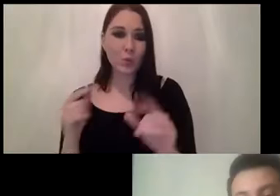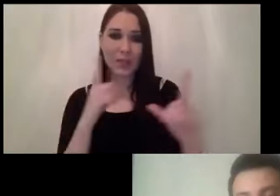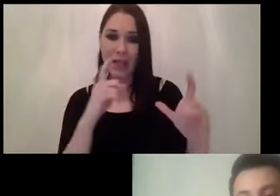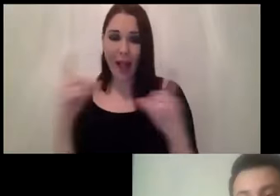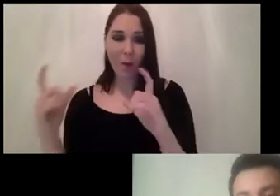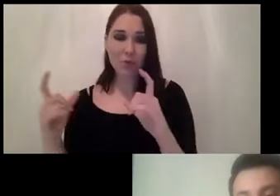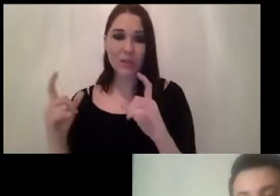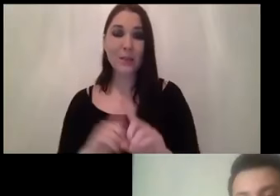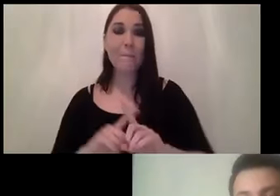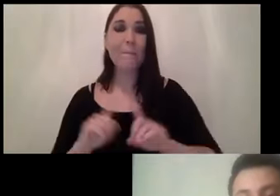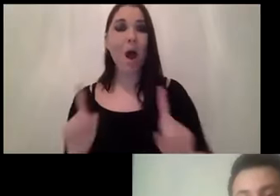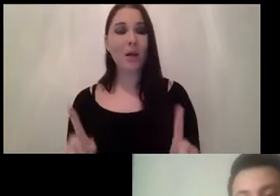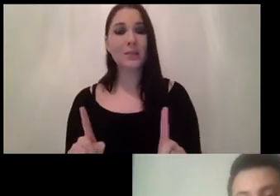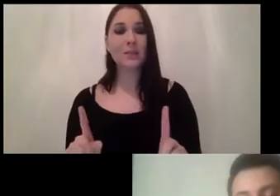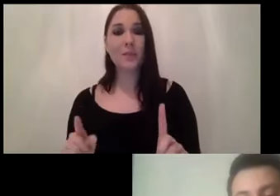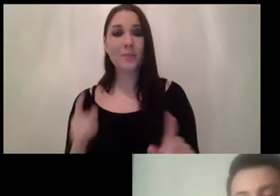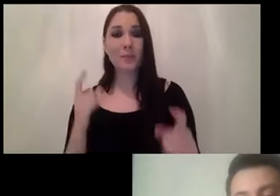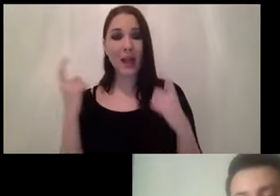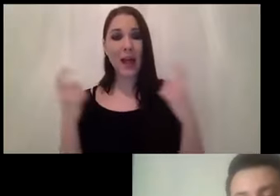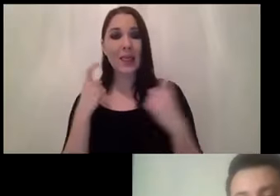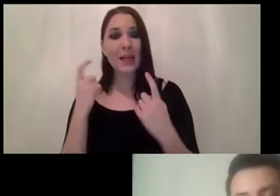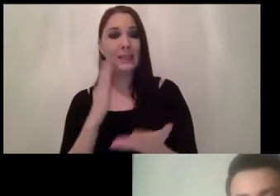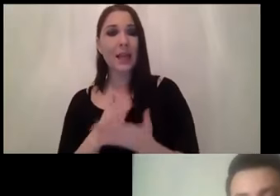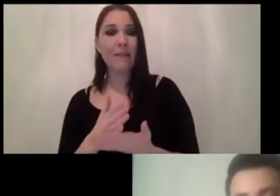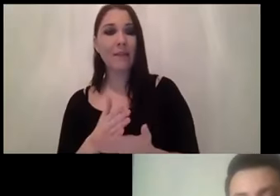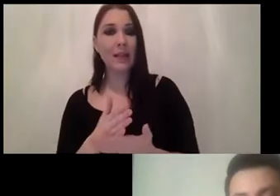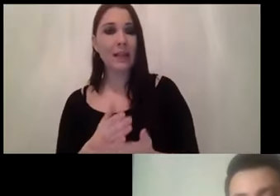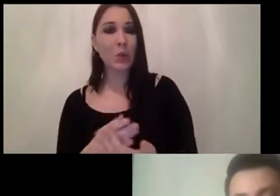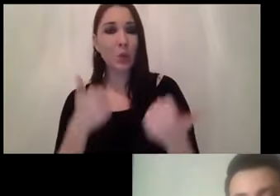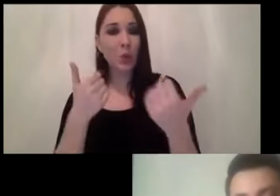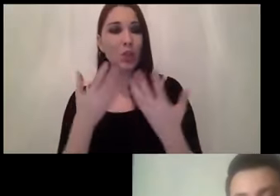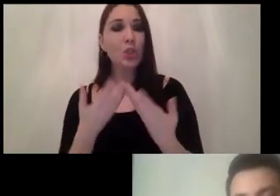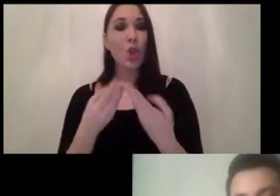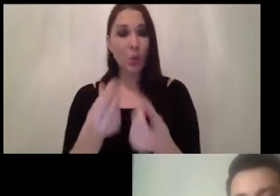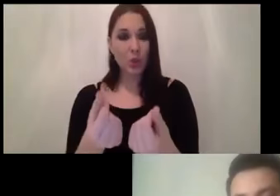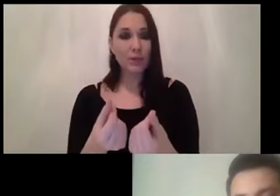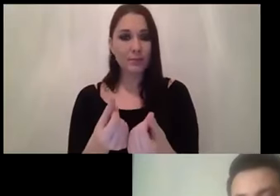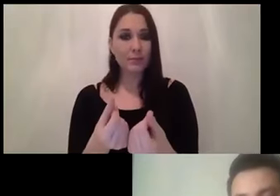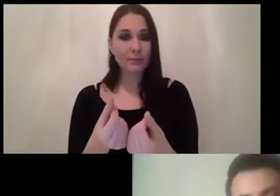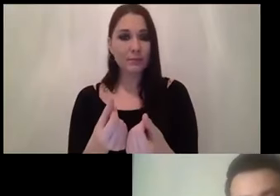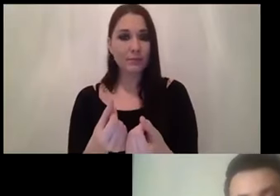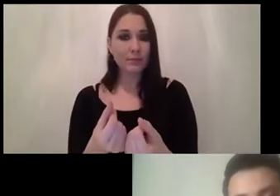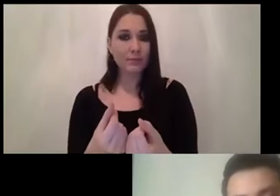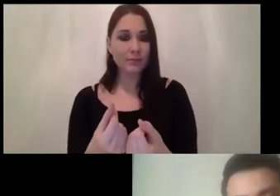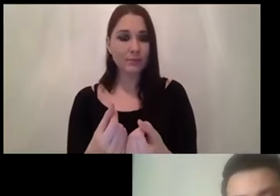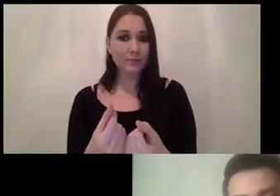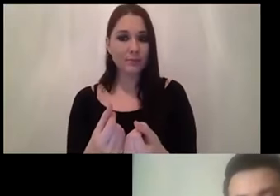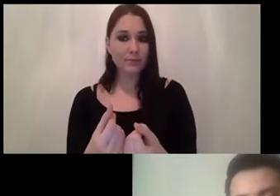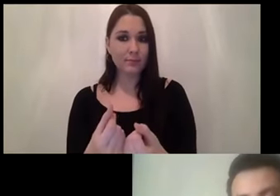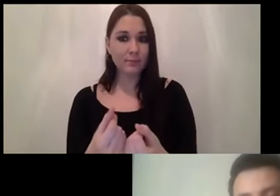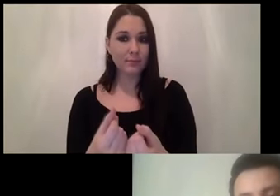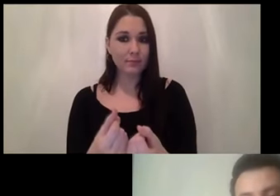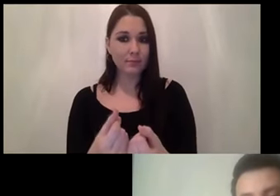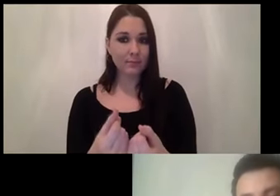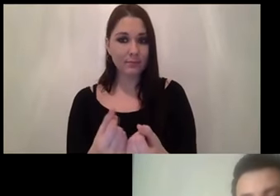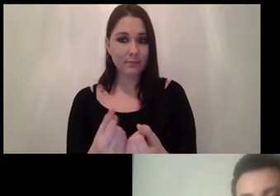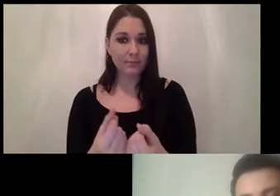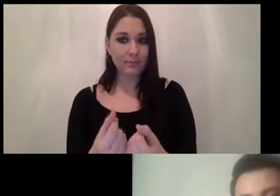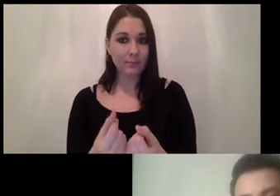But I think it's definitely a good solution, like a single key solution, so to